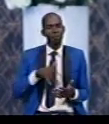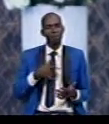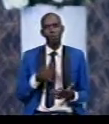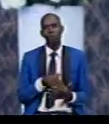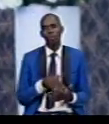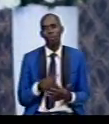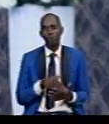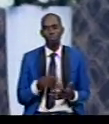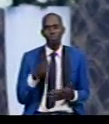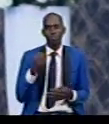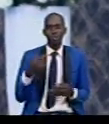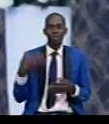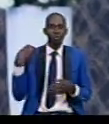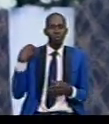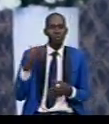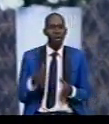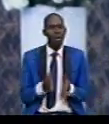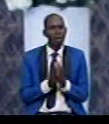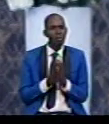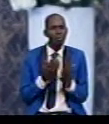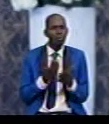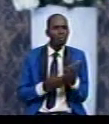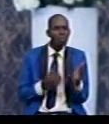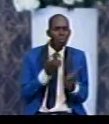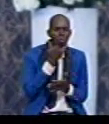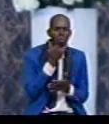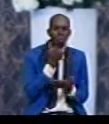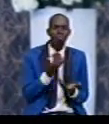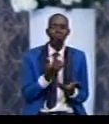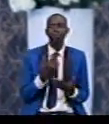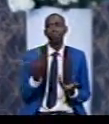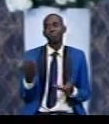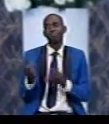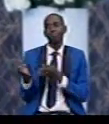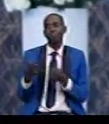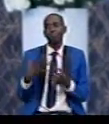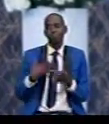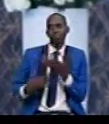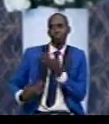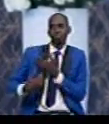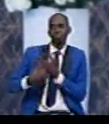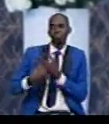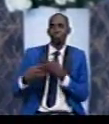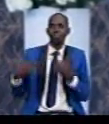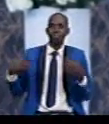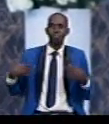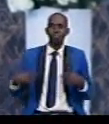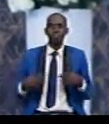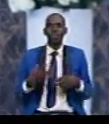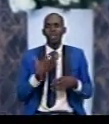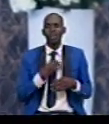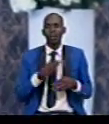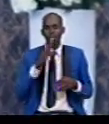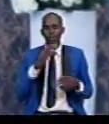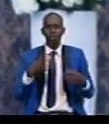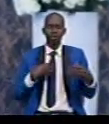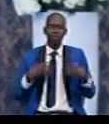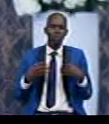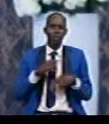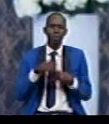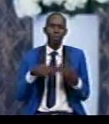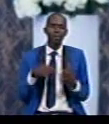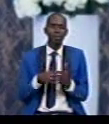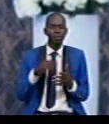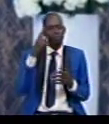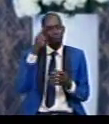ask, Alex, what's wrong? I'll say, it's my back. I've been complaining of this for so long. But